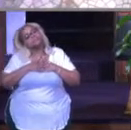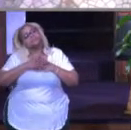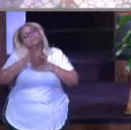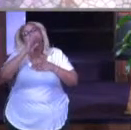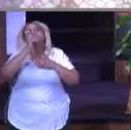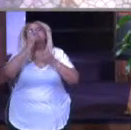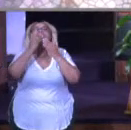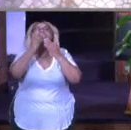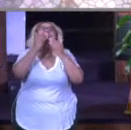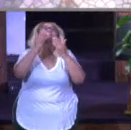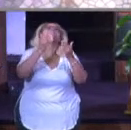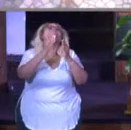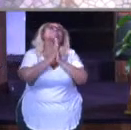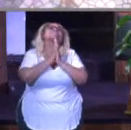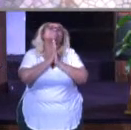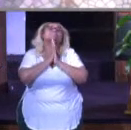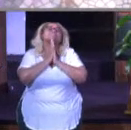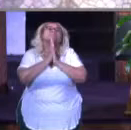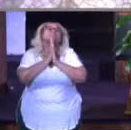God, we thank you